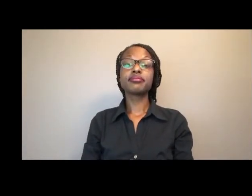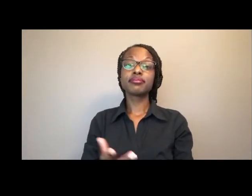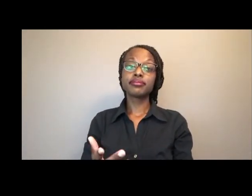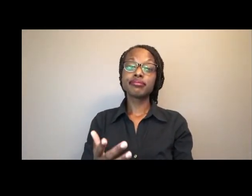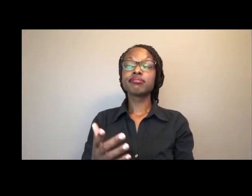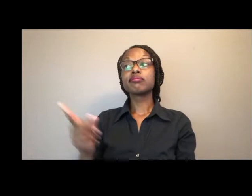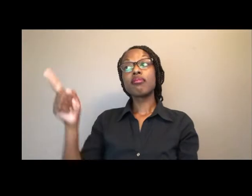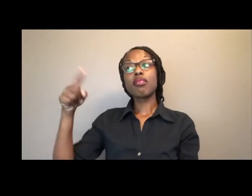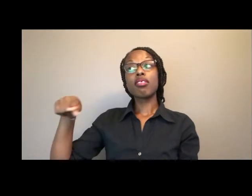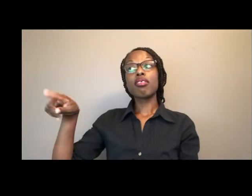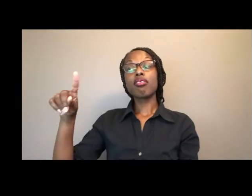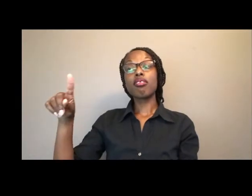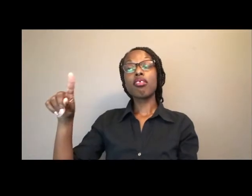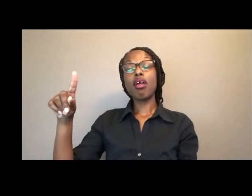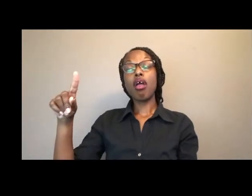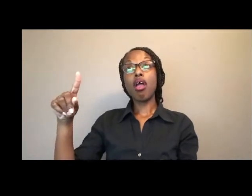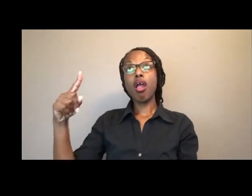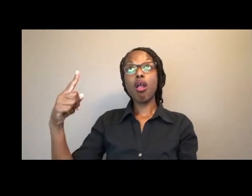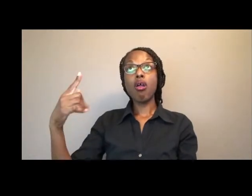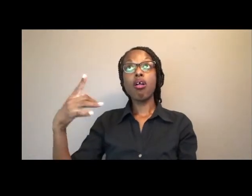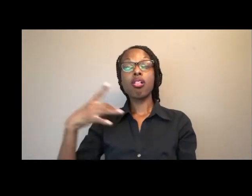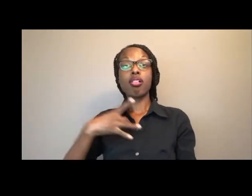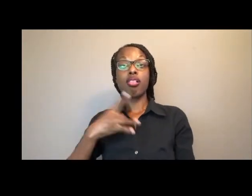They like the idea